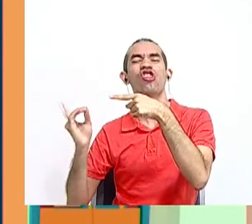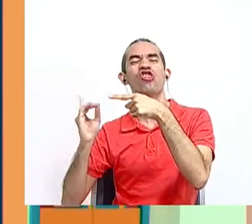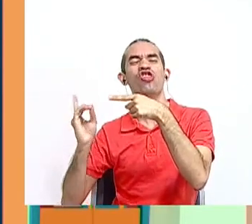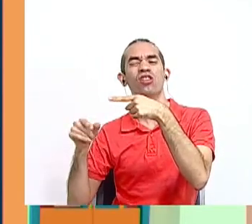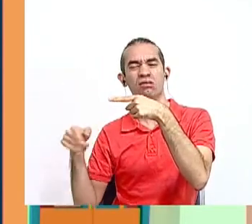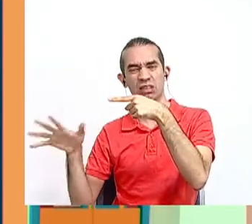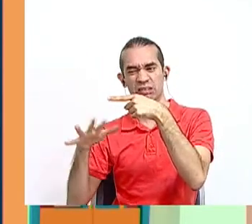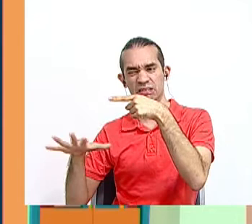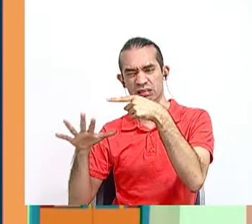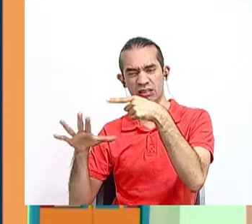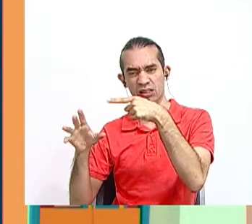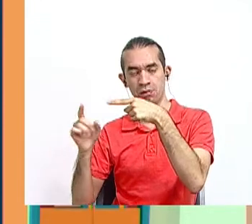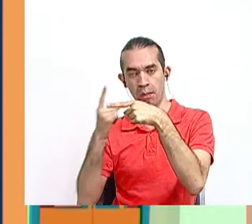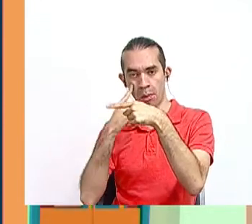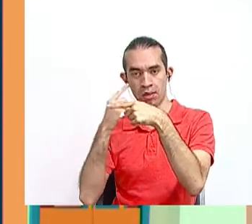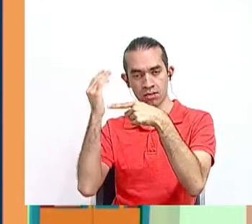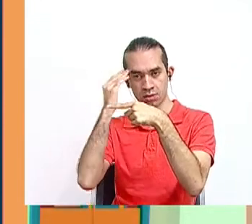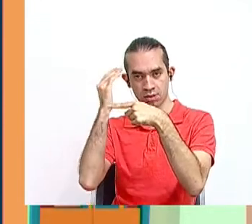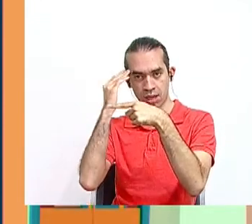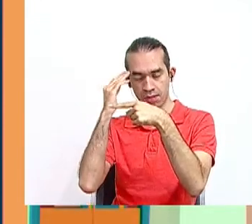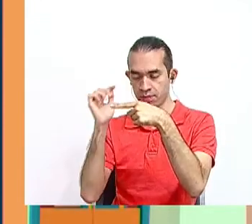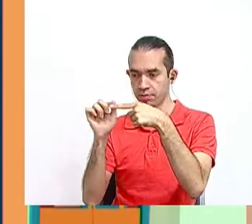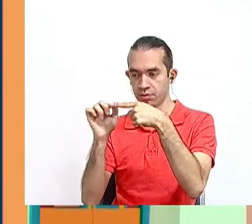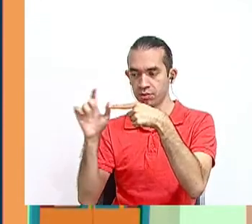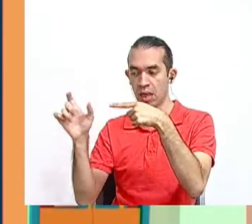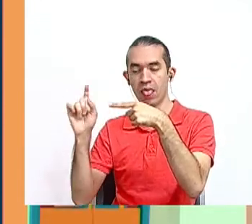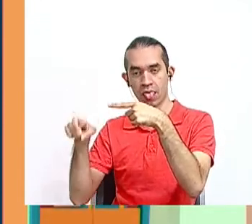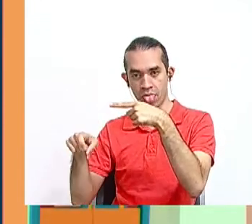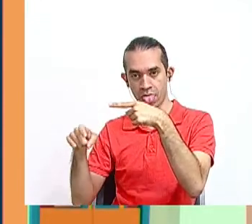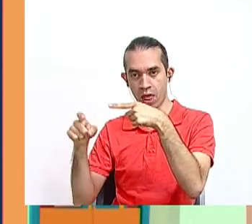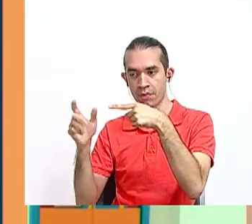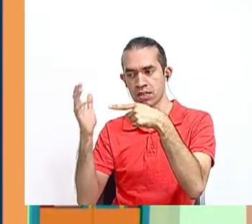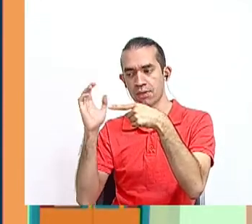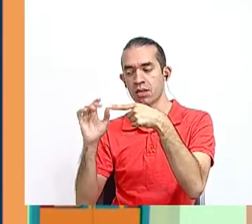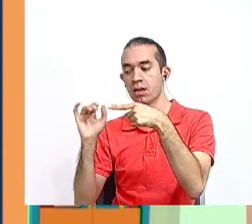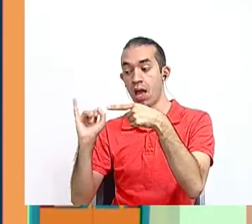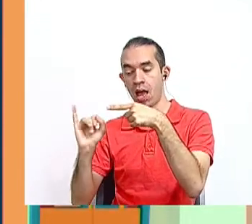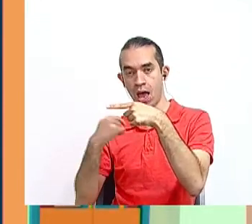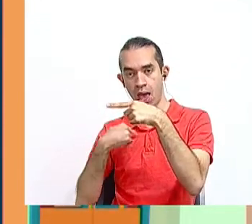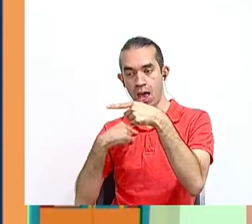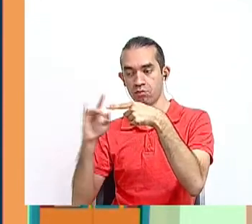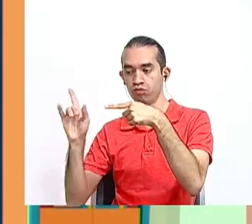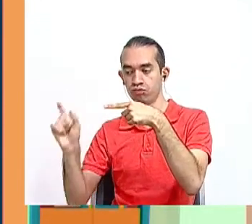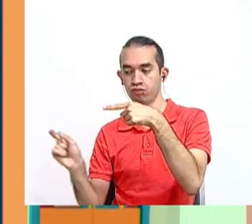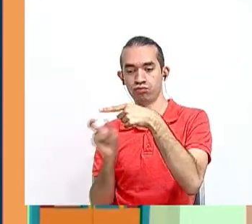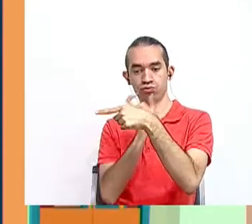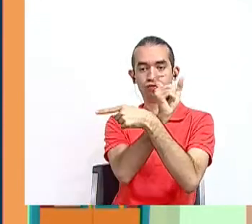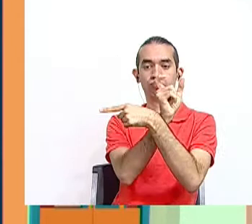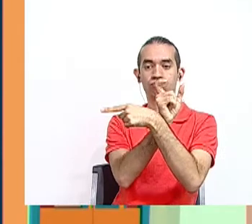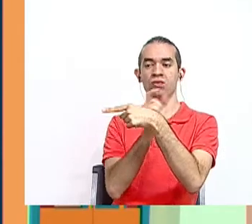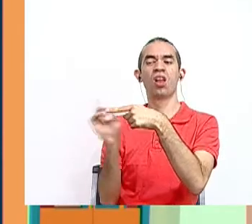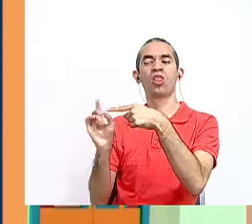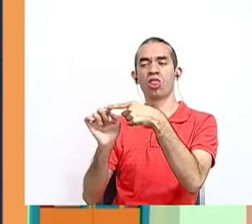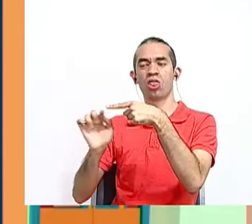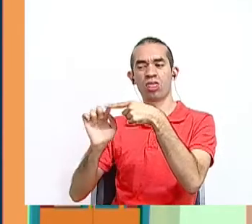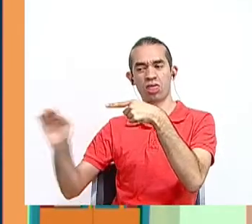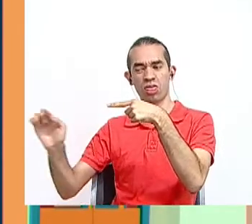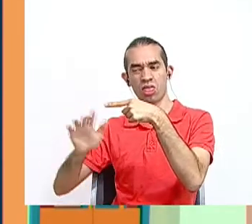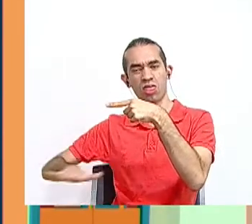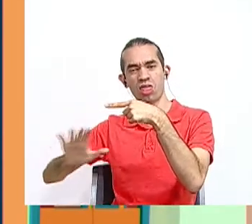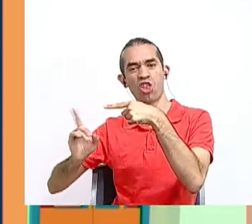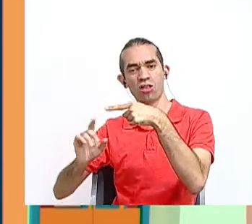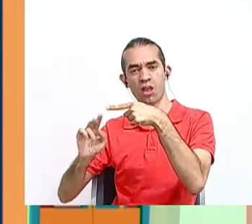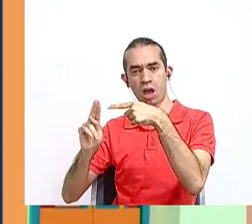have I, and then this line is dividing that. Is the line under, over? What is the position?